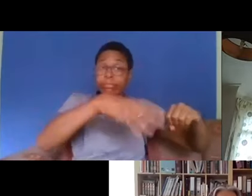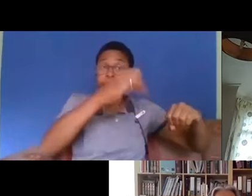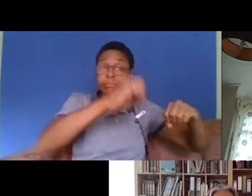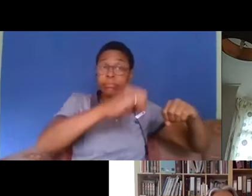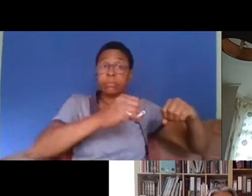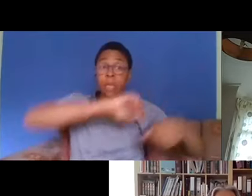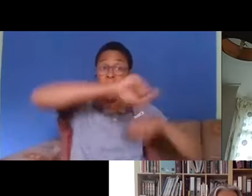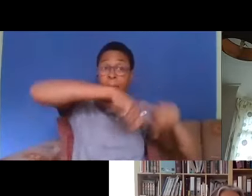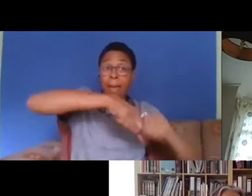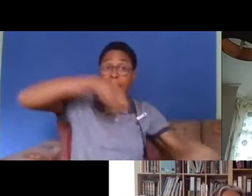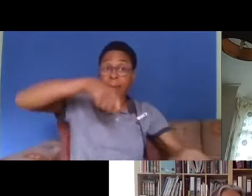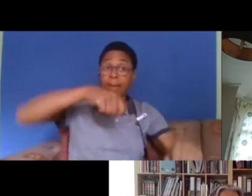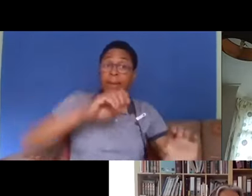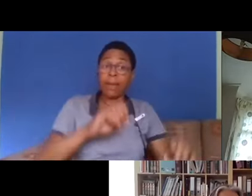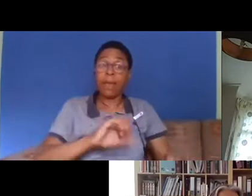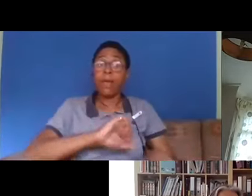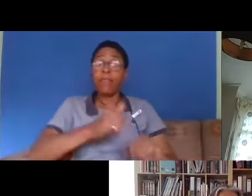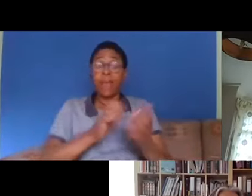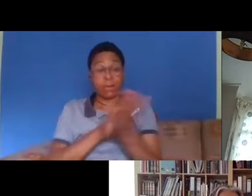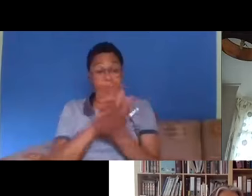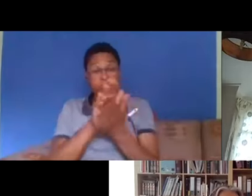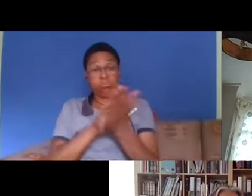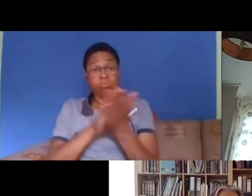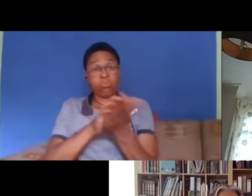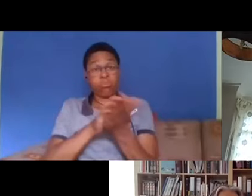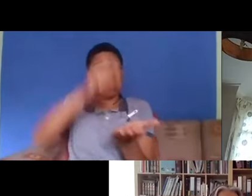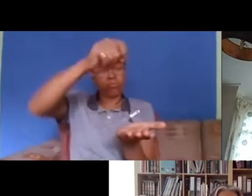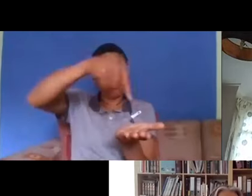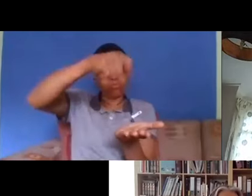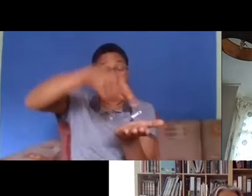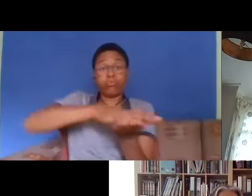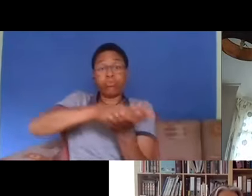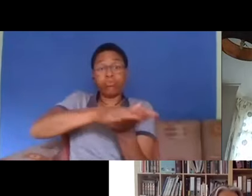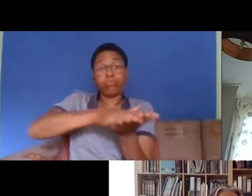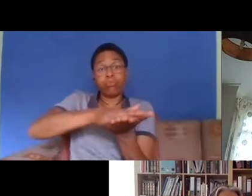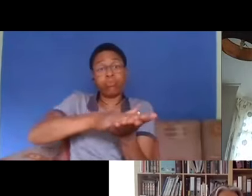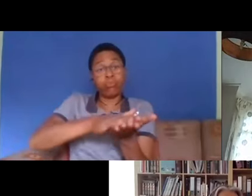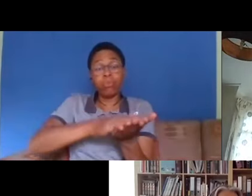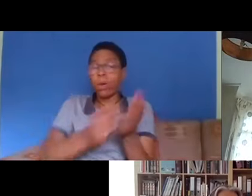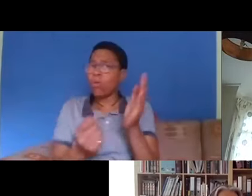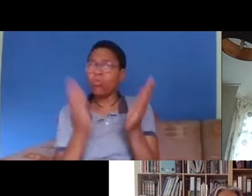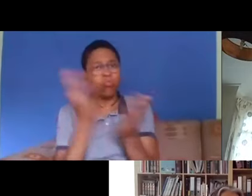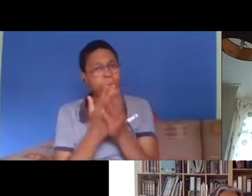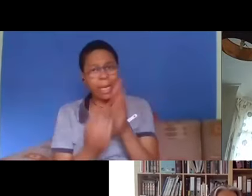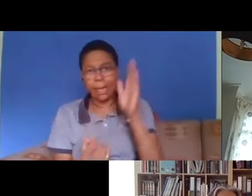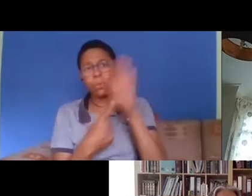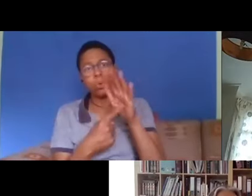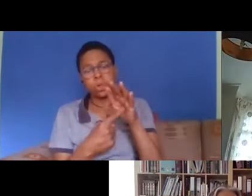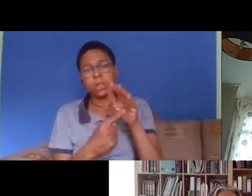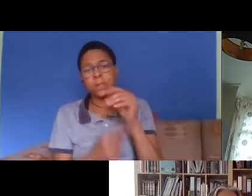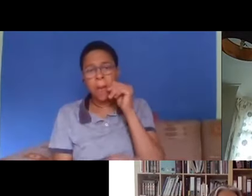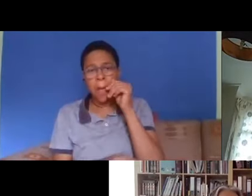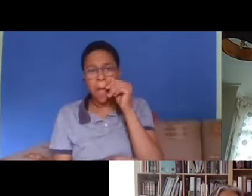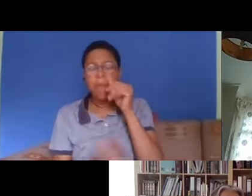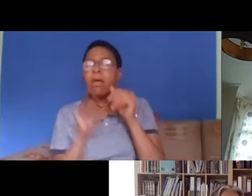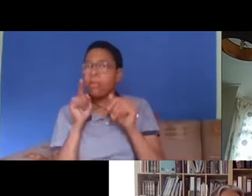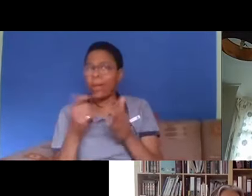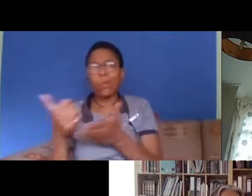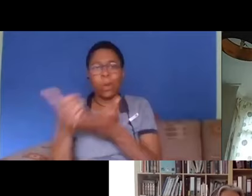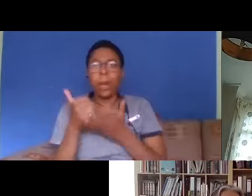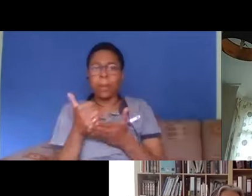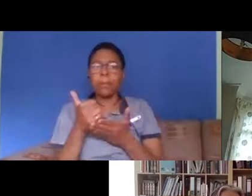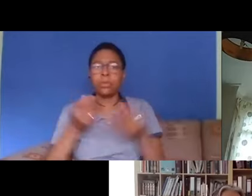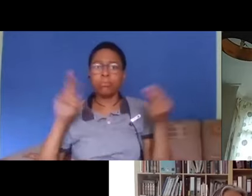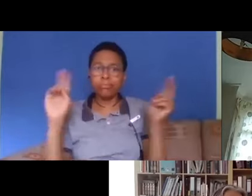separated, then washing the hands, etc. is so important, and that is going to help to mitigate risk.